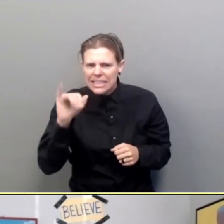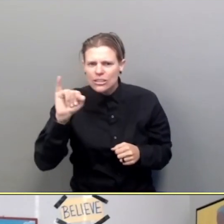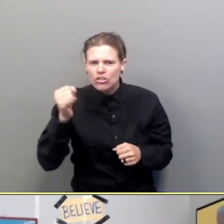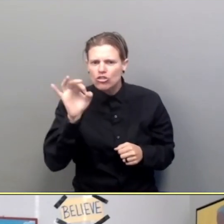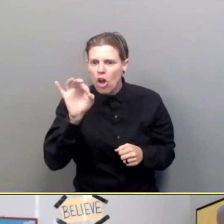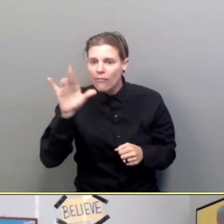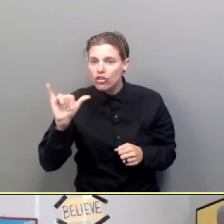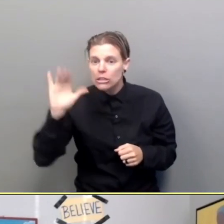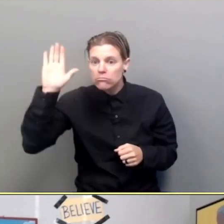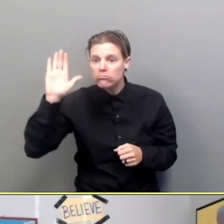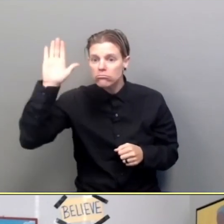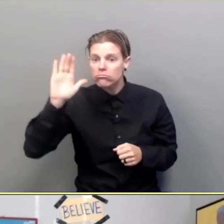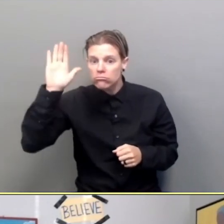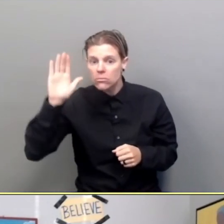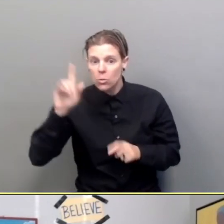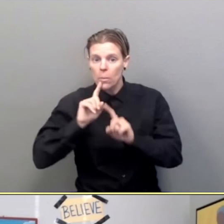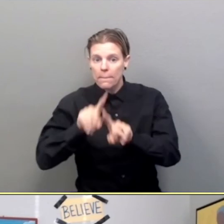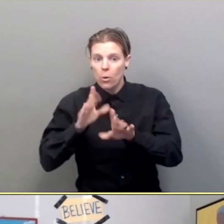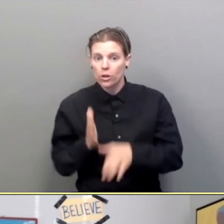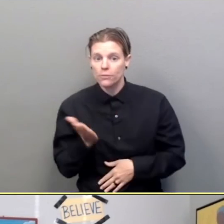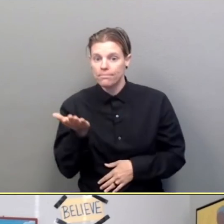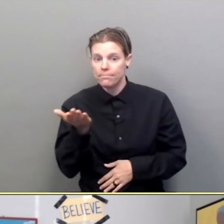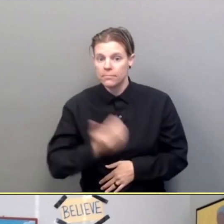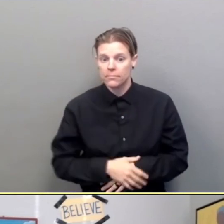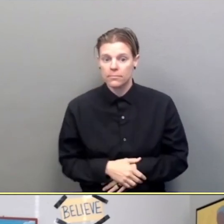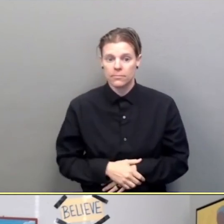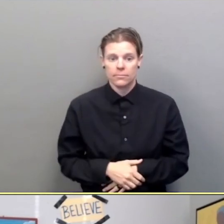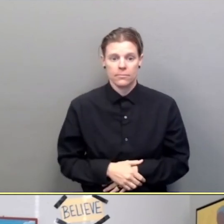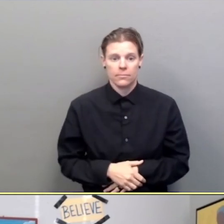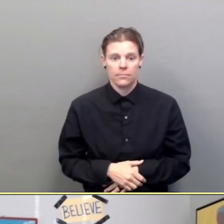feel free to ask your question.